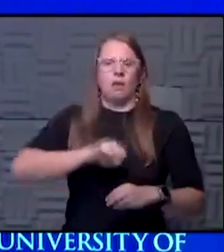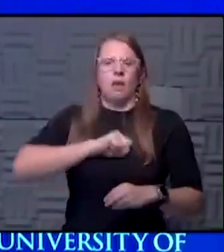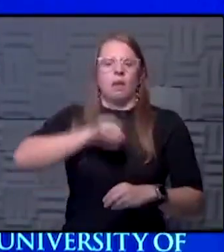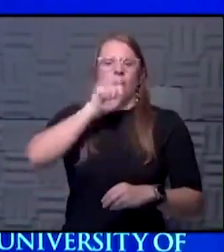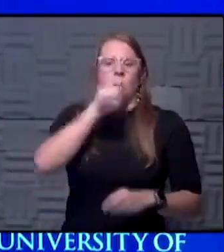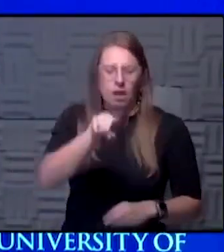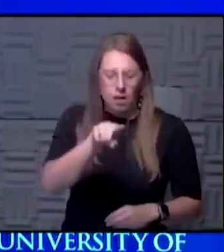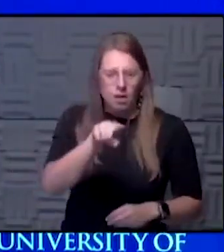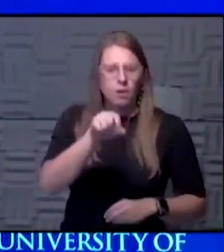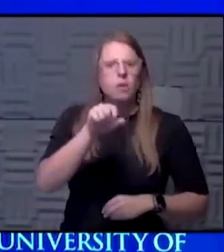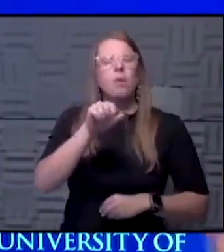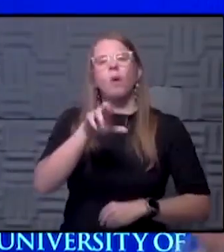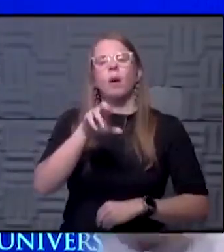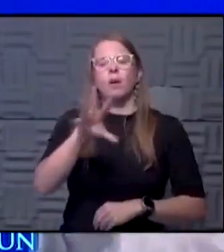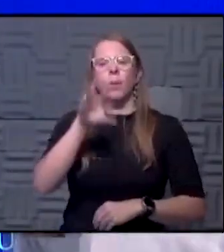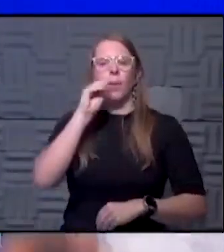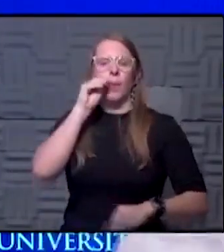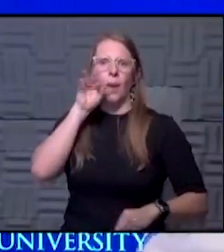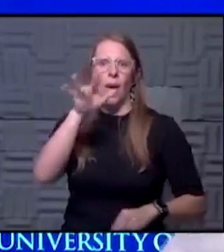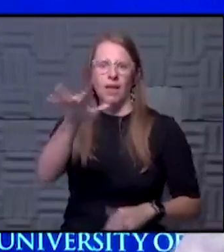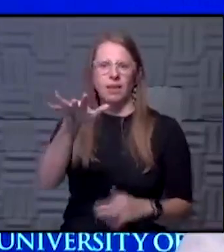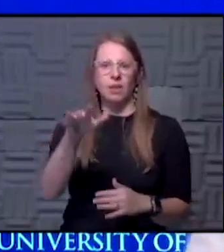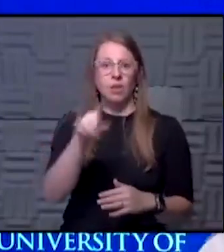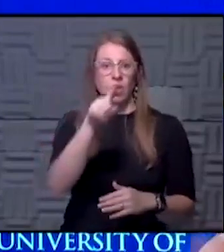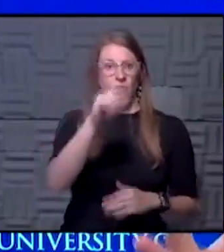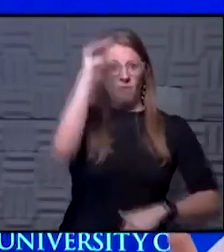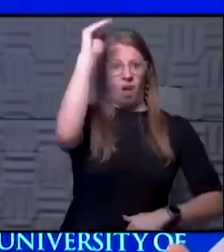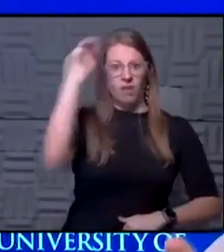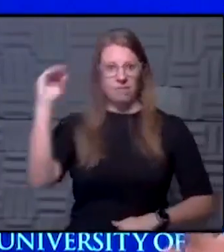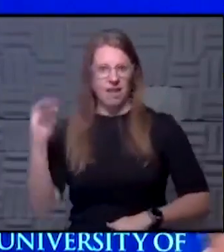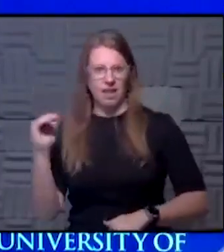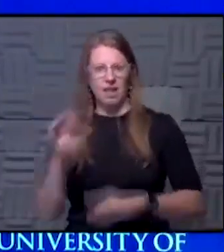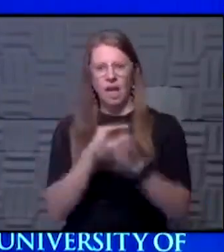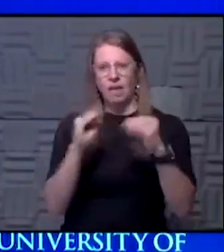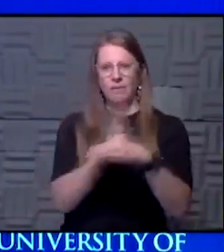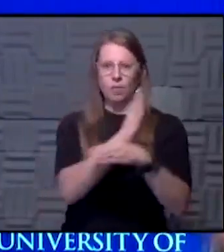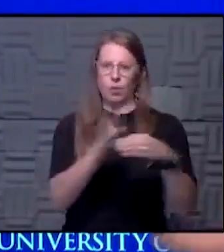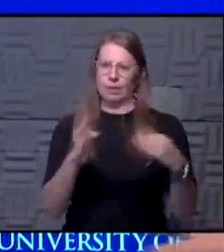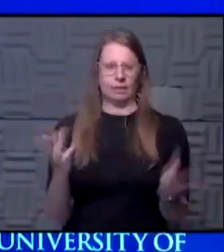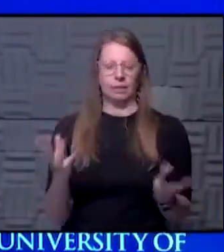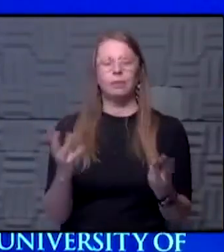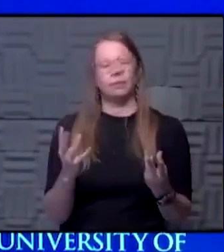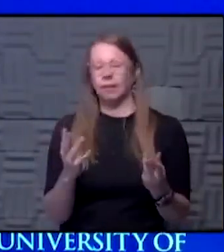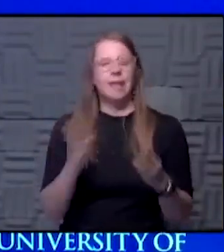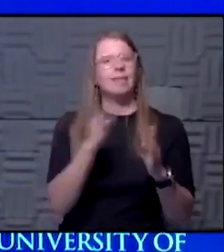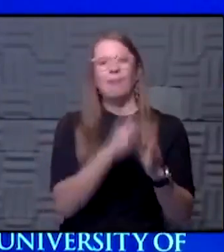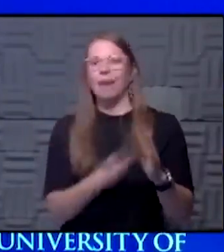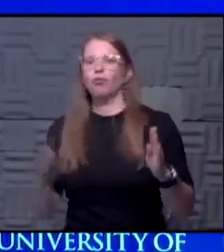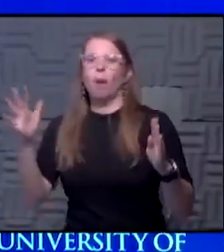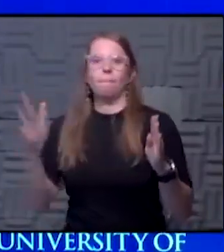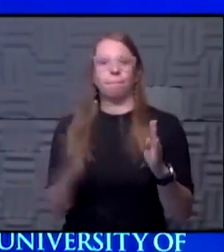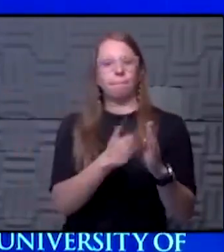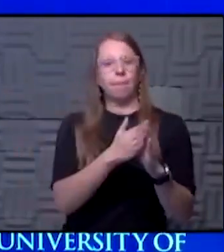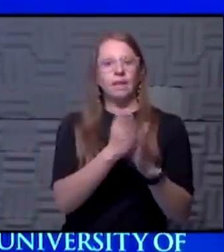different sizes of particles. It's not like, well, you're small and you're big and there's nothing in between. The reality is it's a spectrum, and you have some smaller ones, you have some bigger